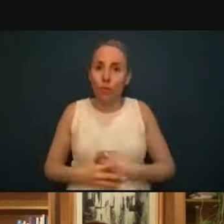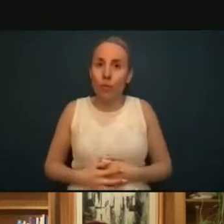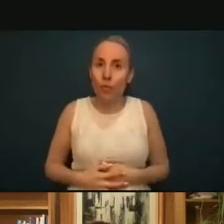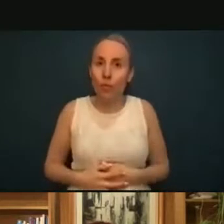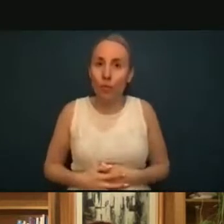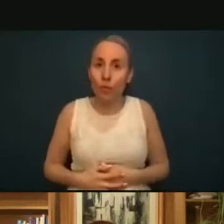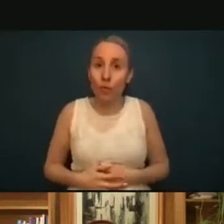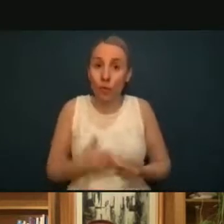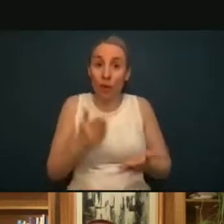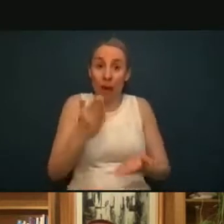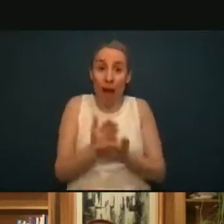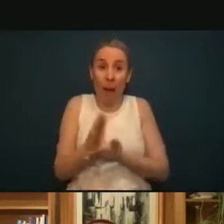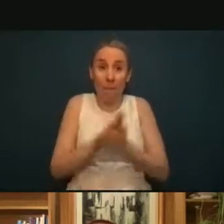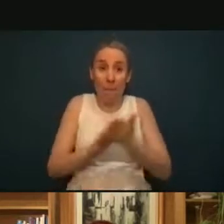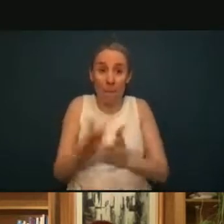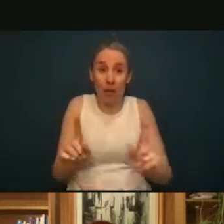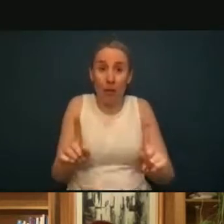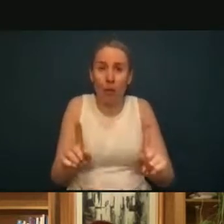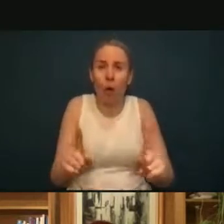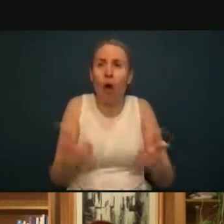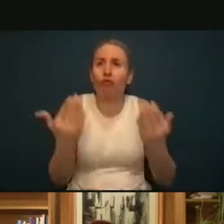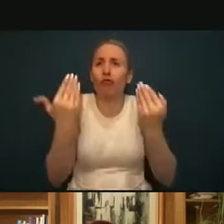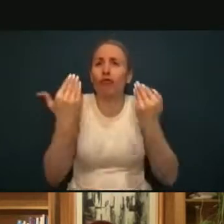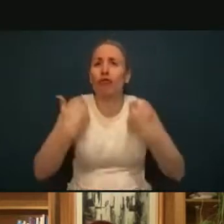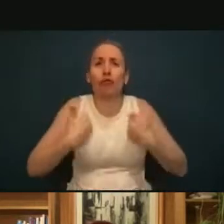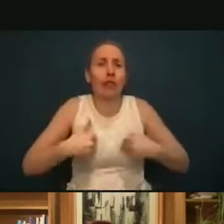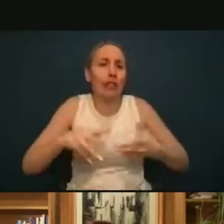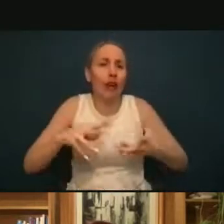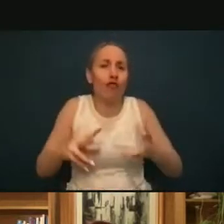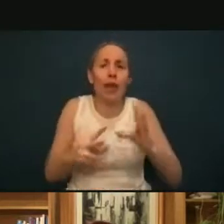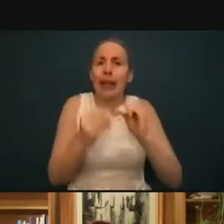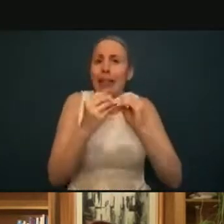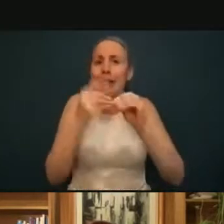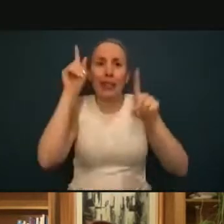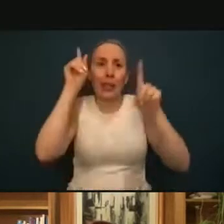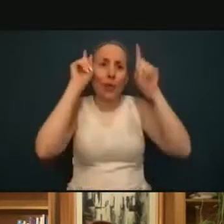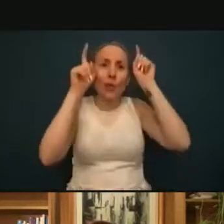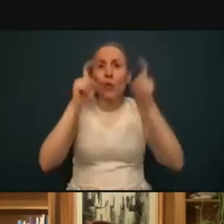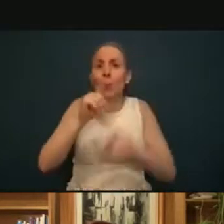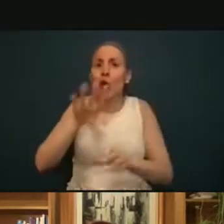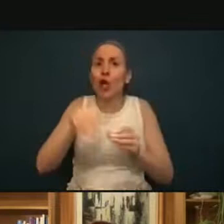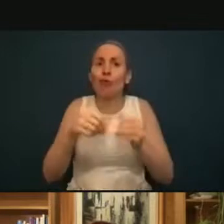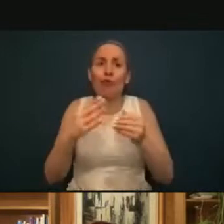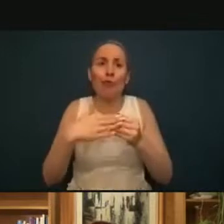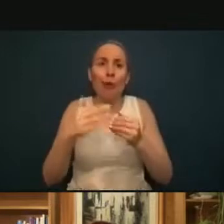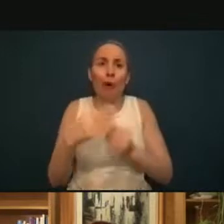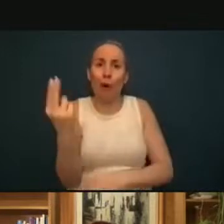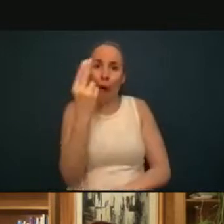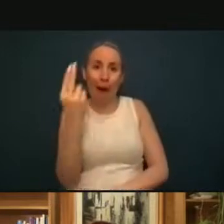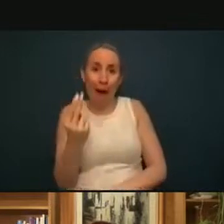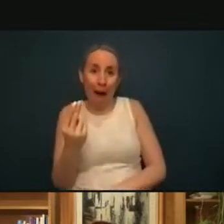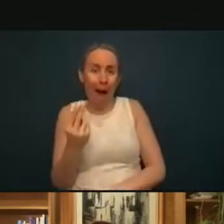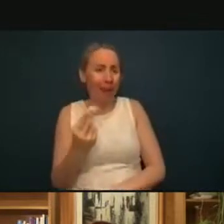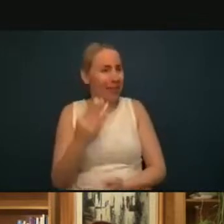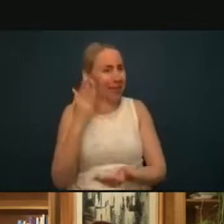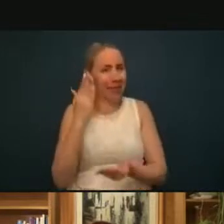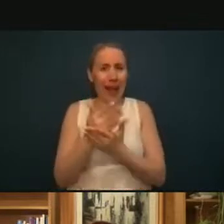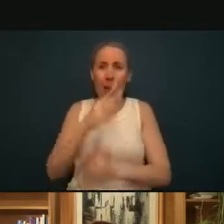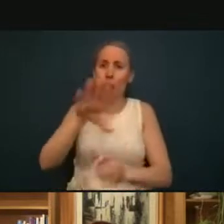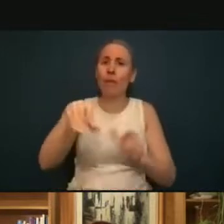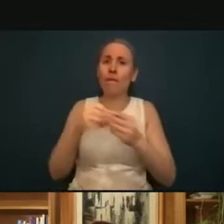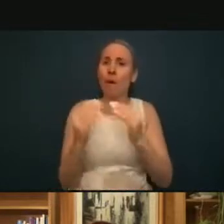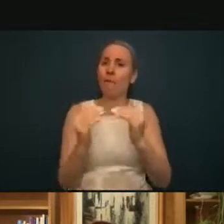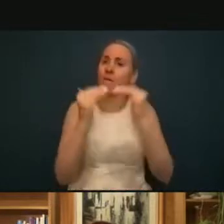definitely create like a richer hotbed for creativity and inclusion within the arts if everybody is at the table and